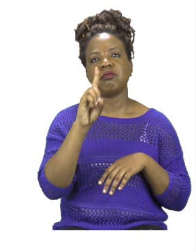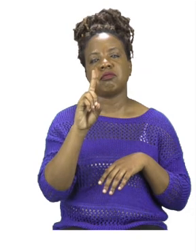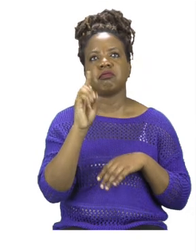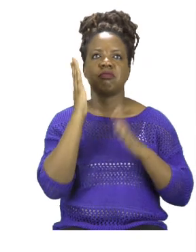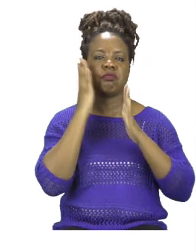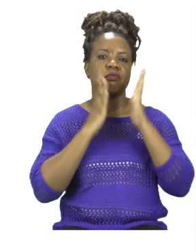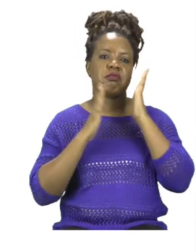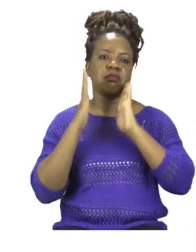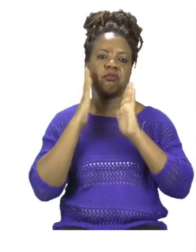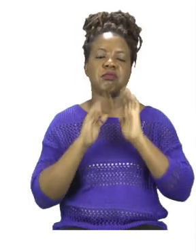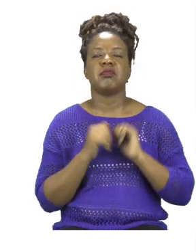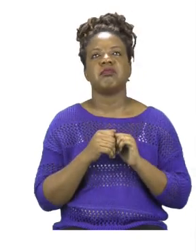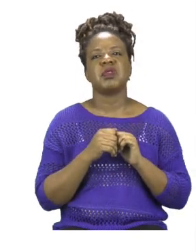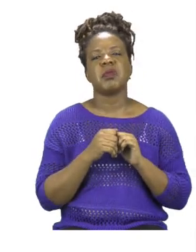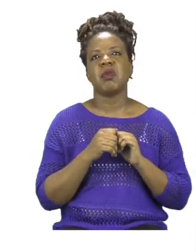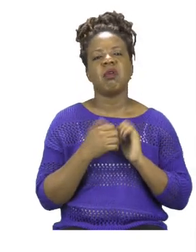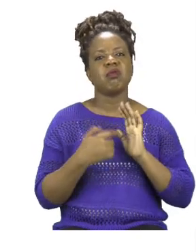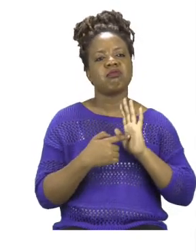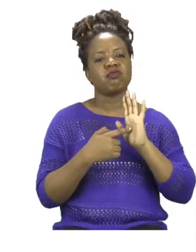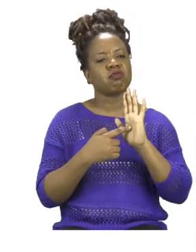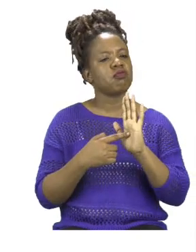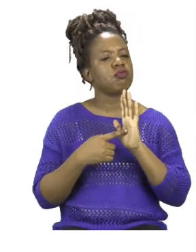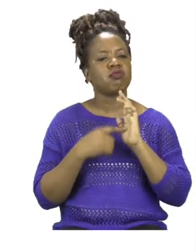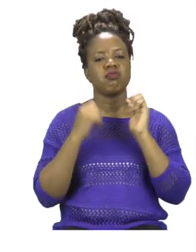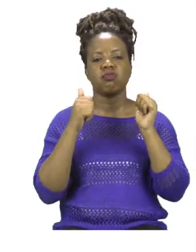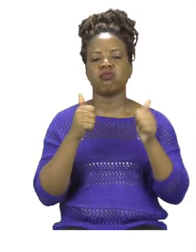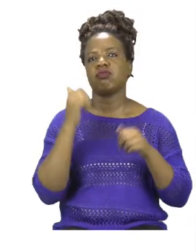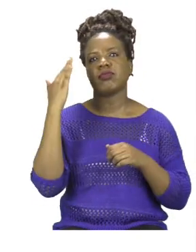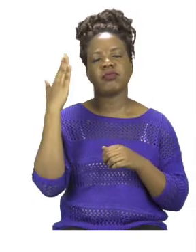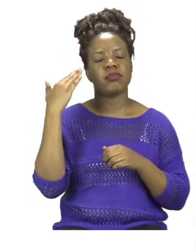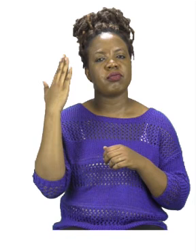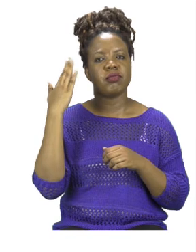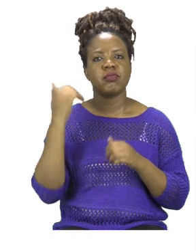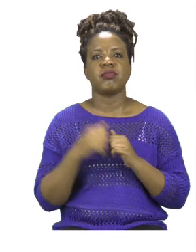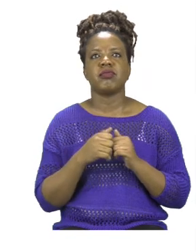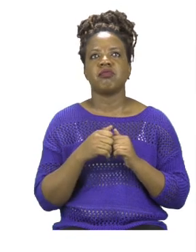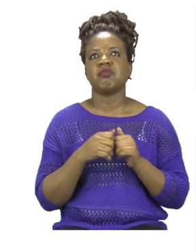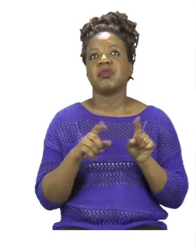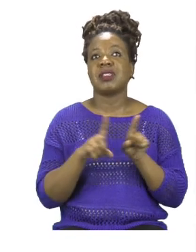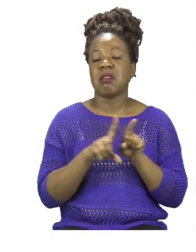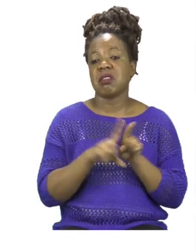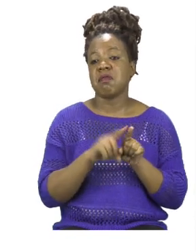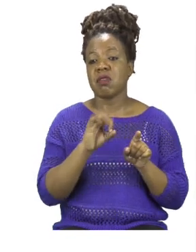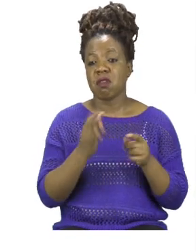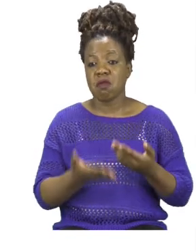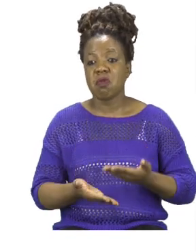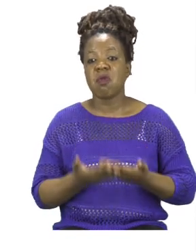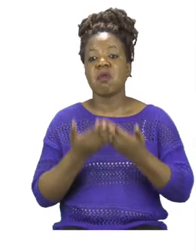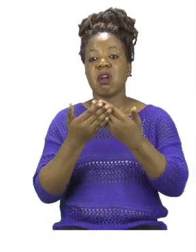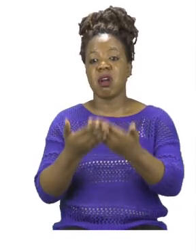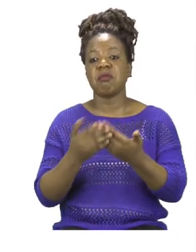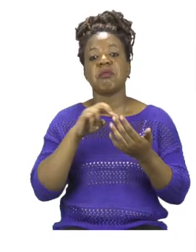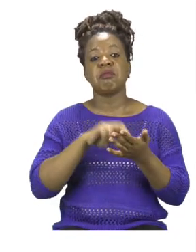show kindness to you. If you help someone, then you are kind.